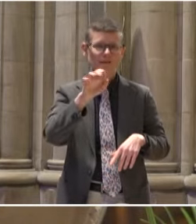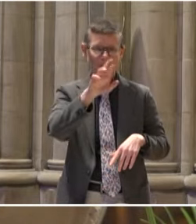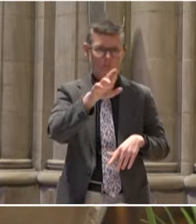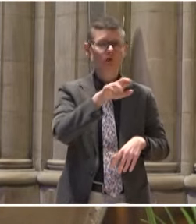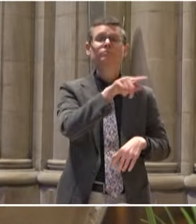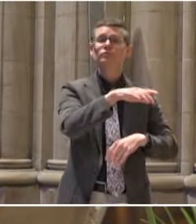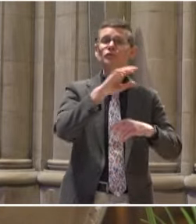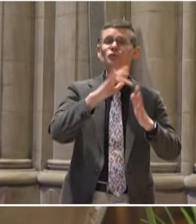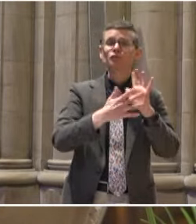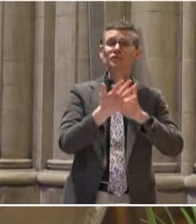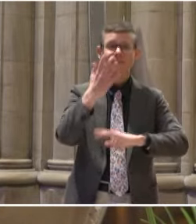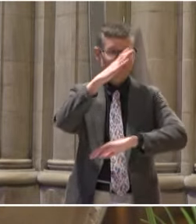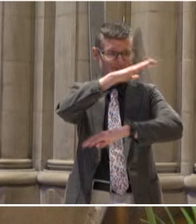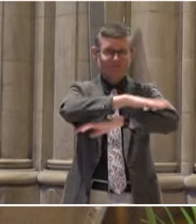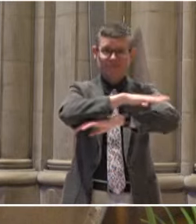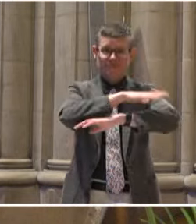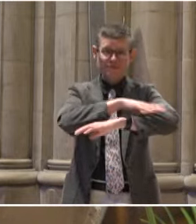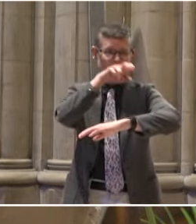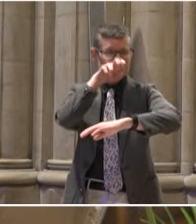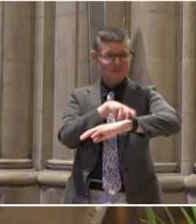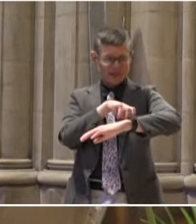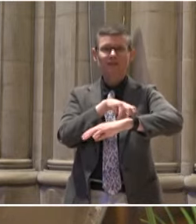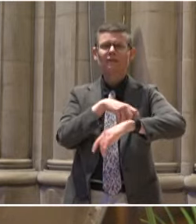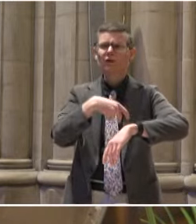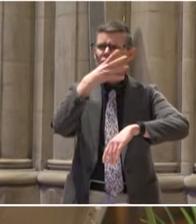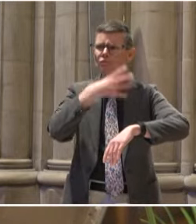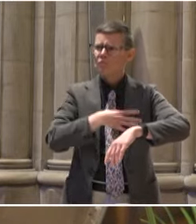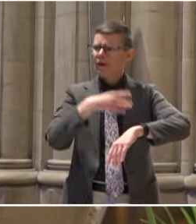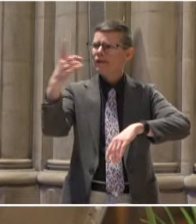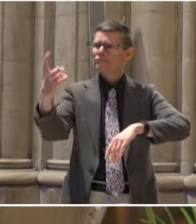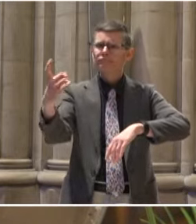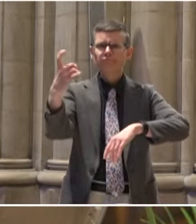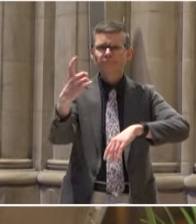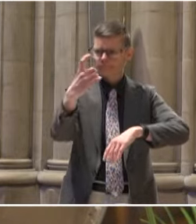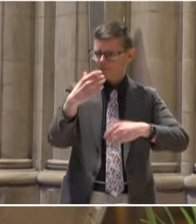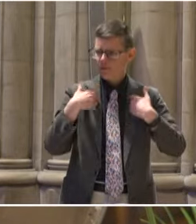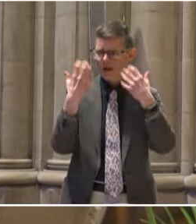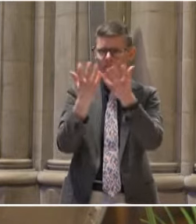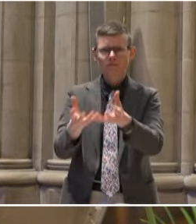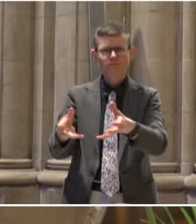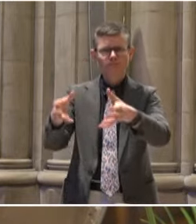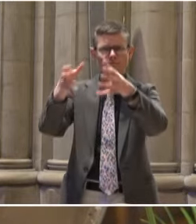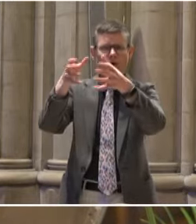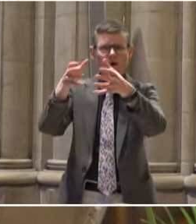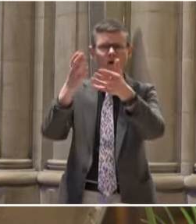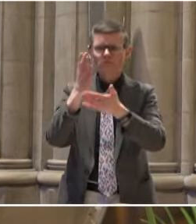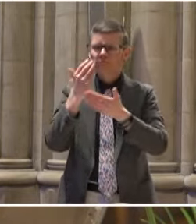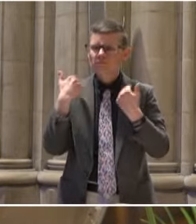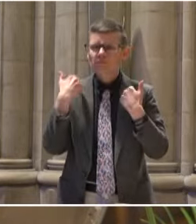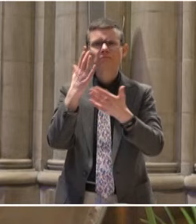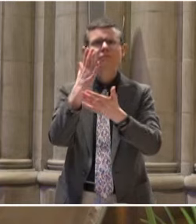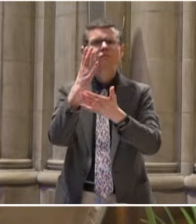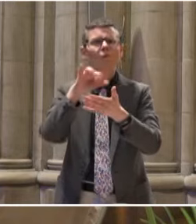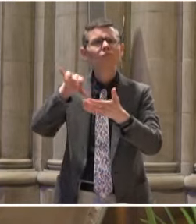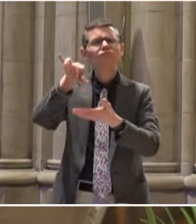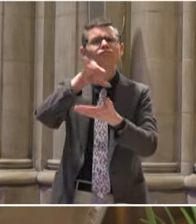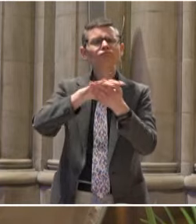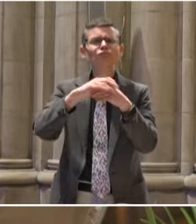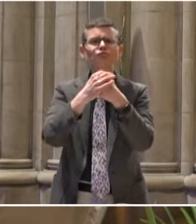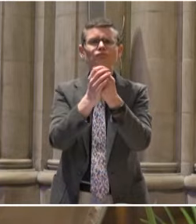a woman came with an alabaster jar of very costly ointment of nard, and